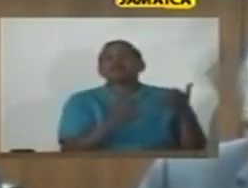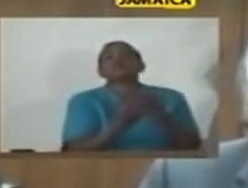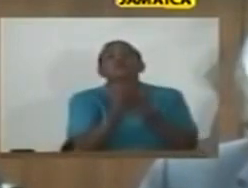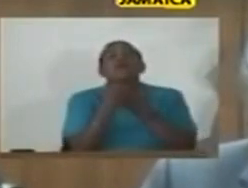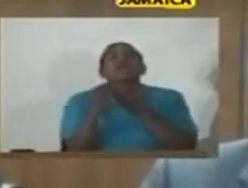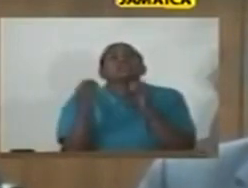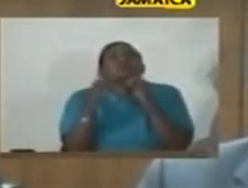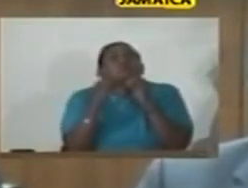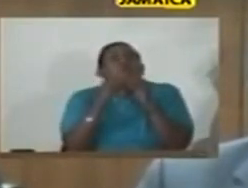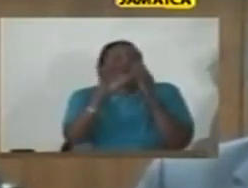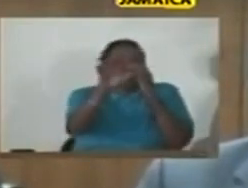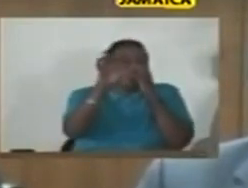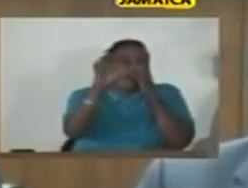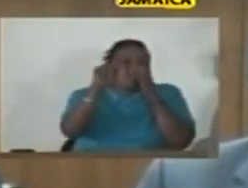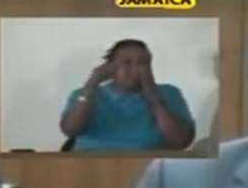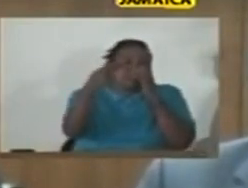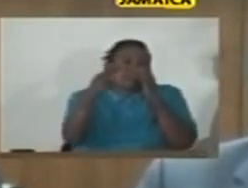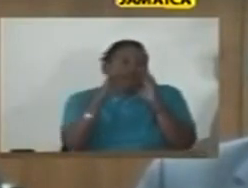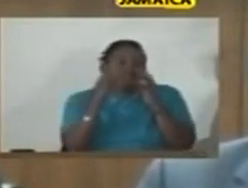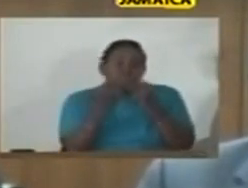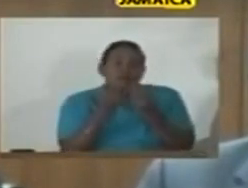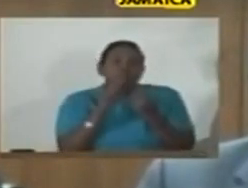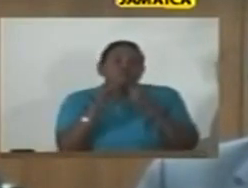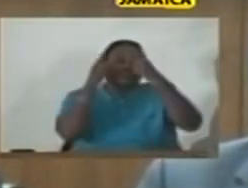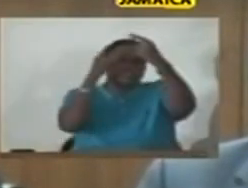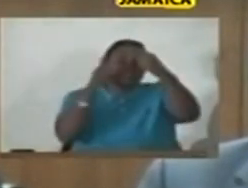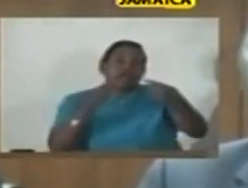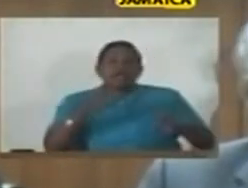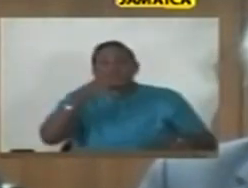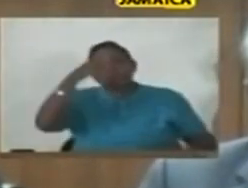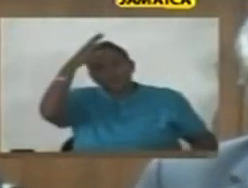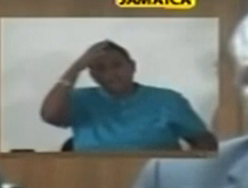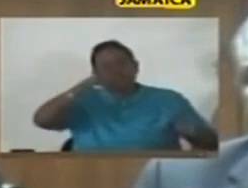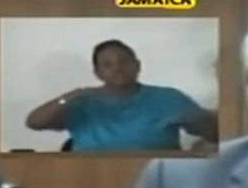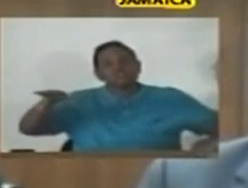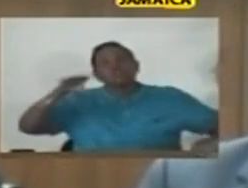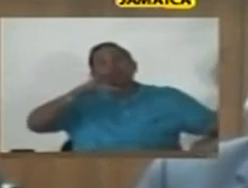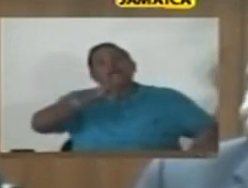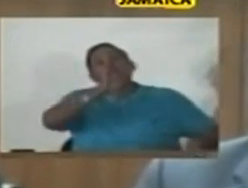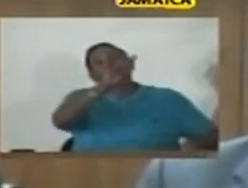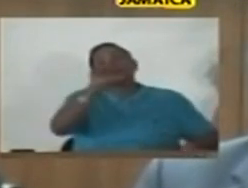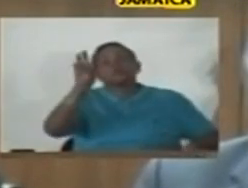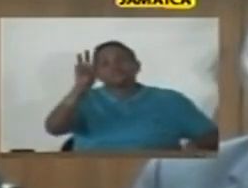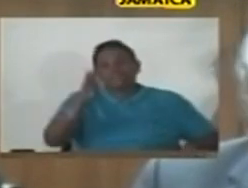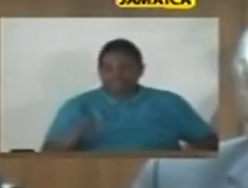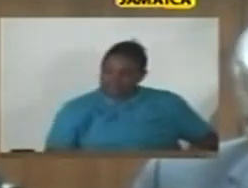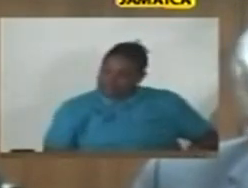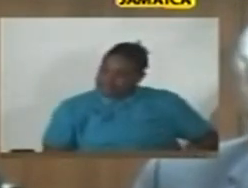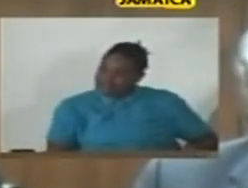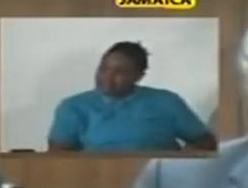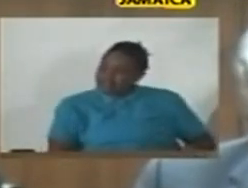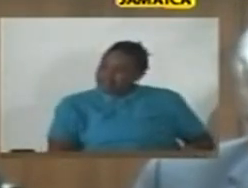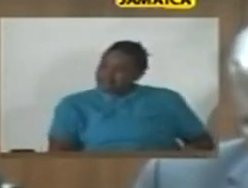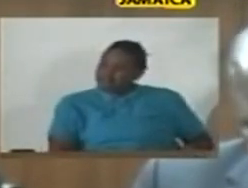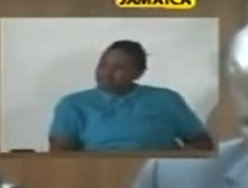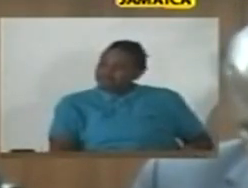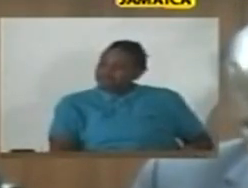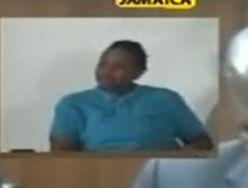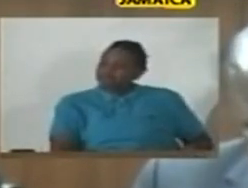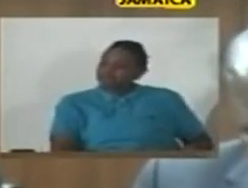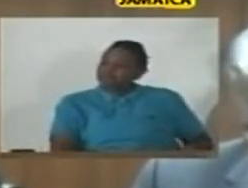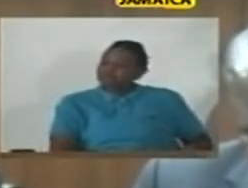further 500 PATH families targeting parents of children aged 2 to 6 years old.